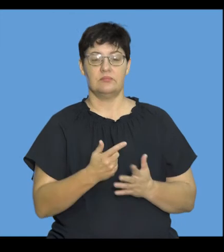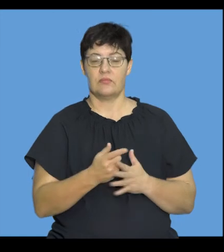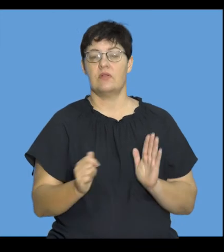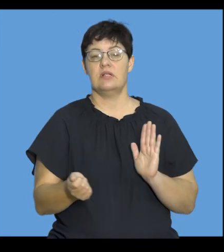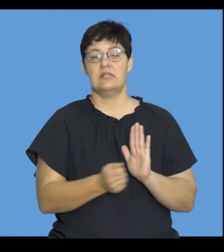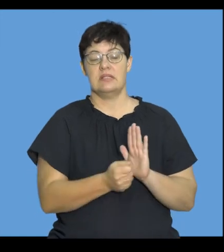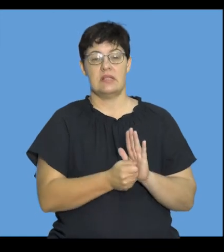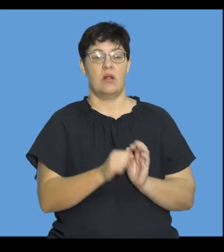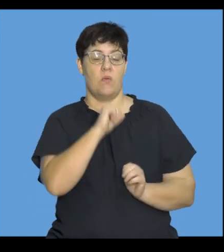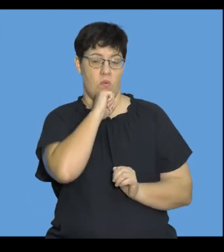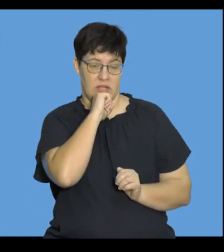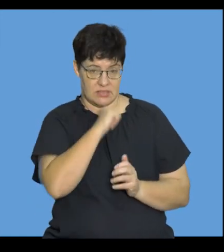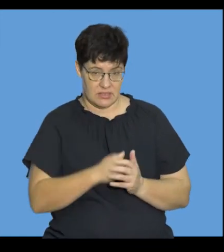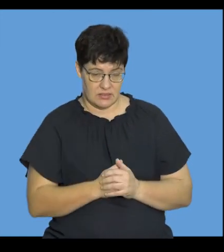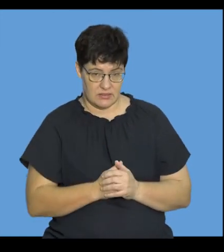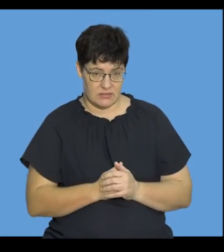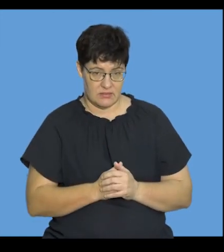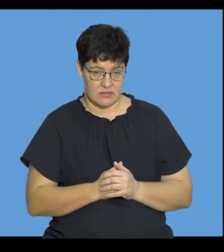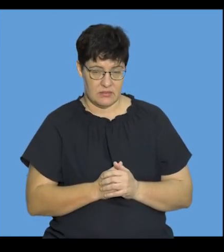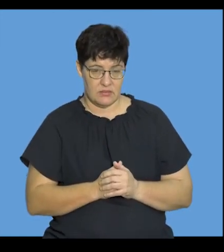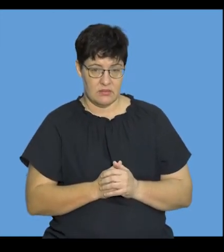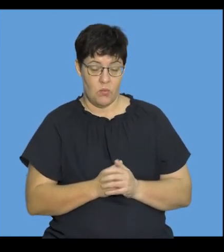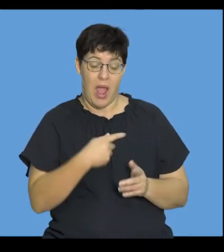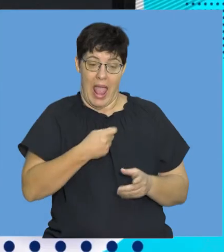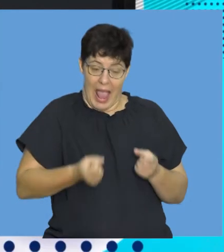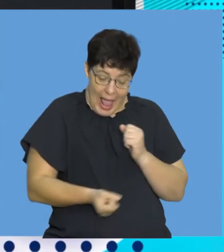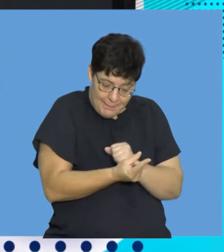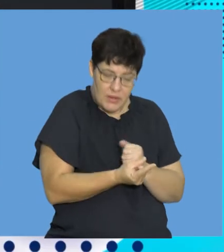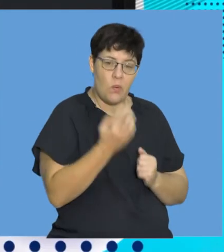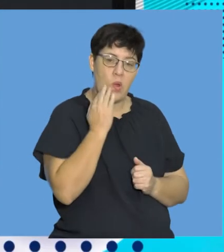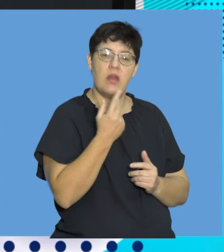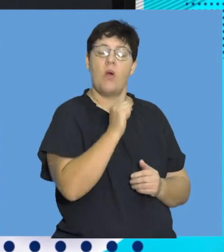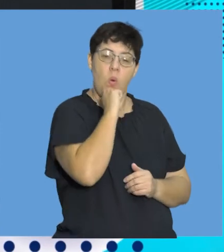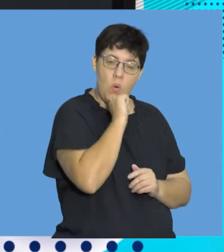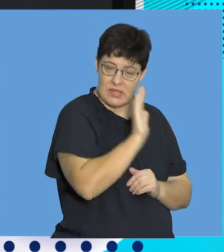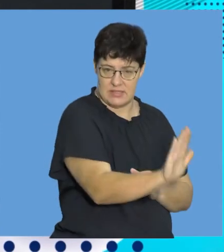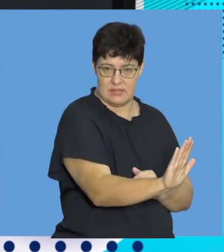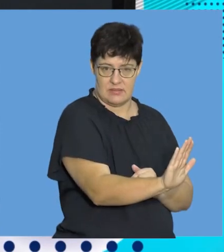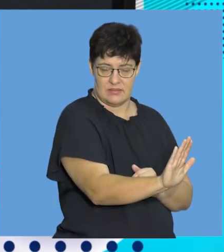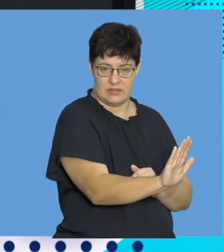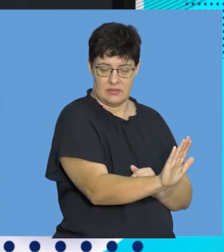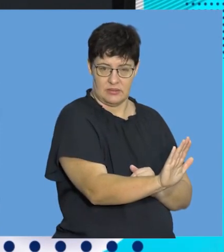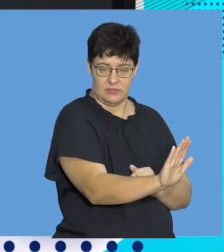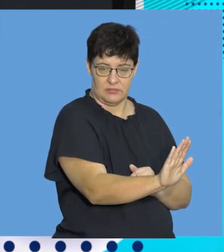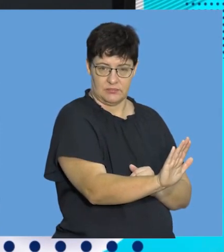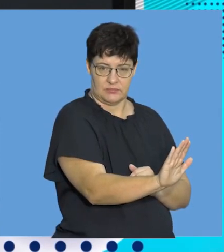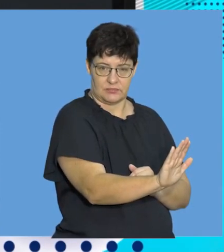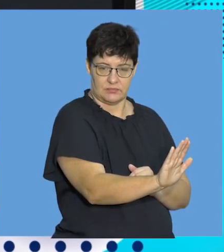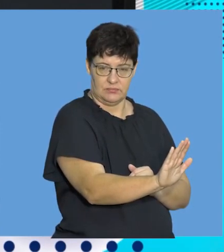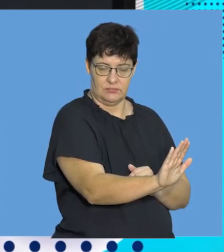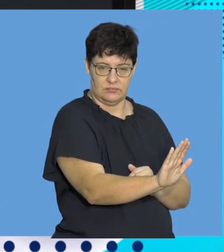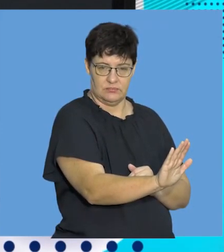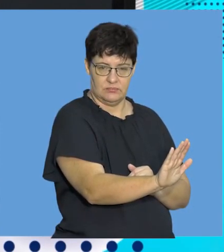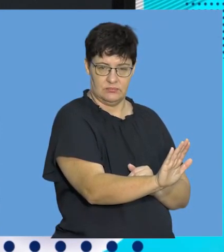in August. The credit sale took place in August. Let's make sure we understand this. The credit sale took place